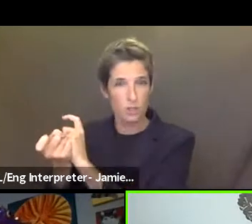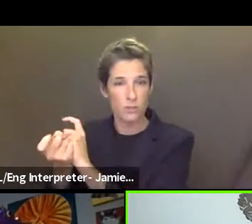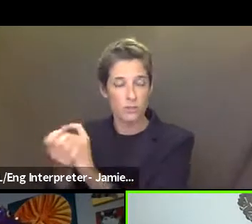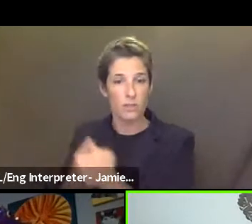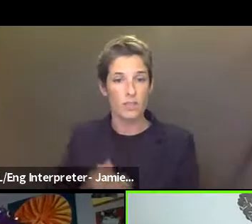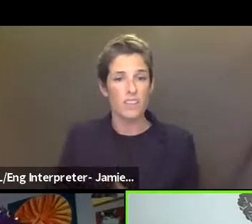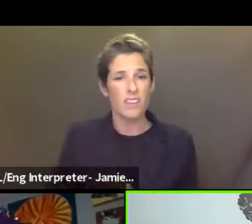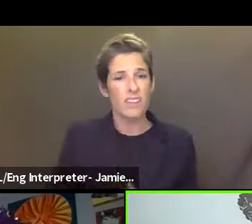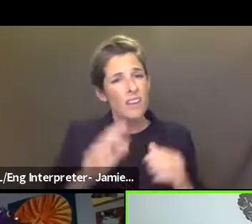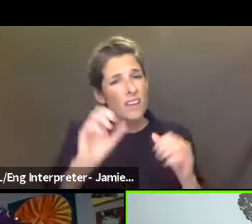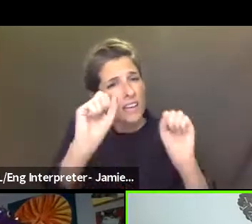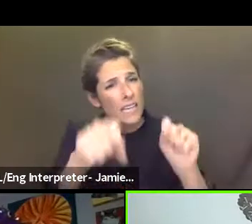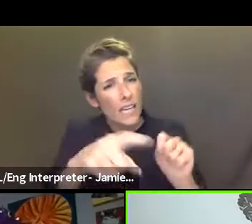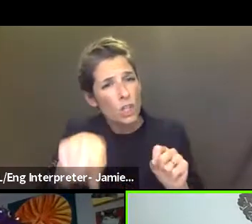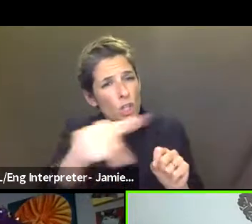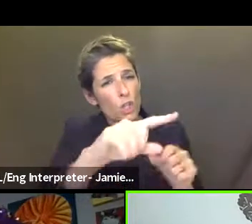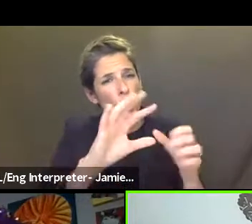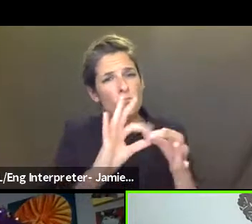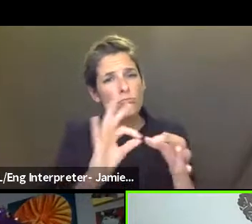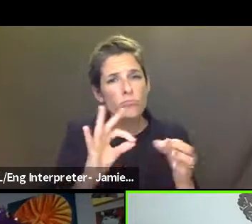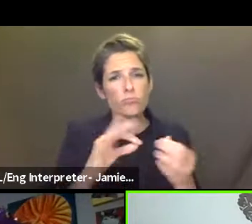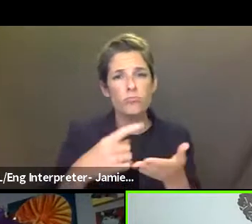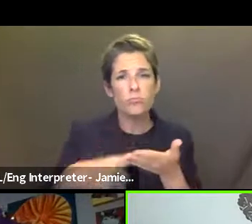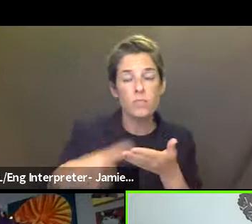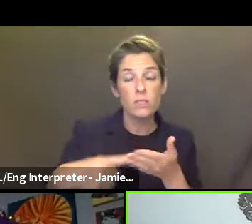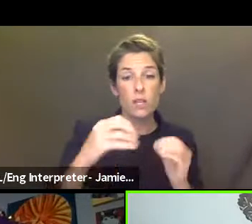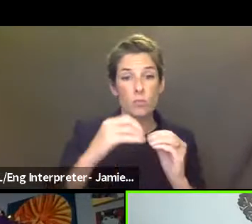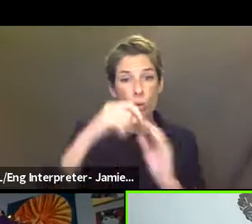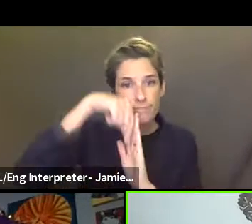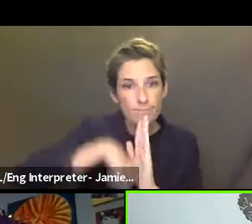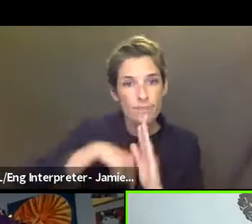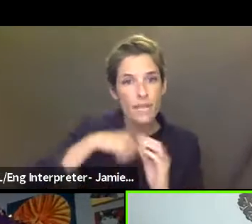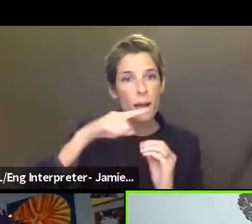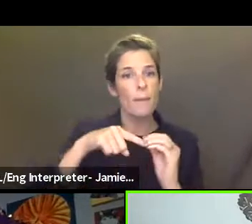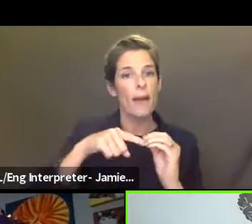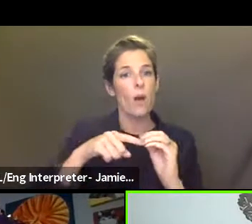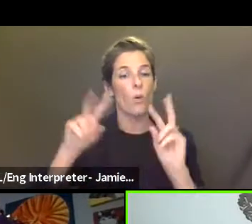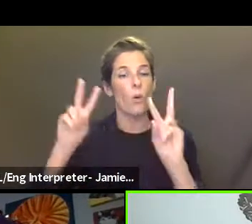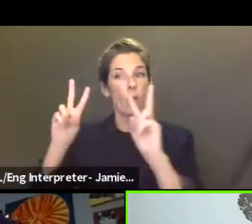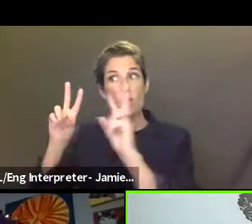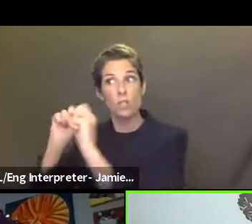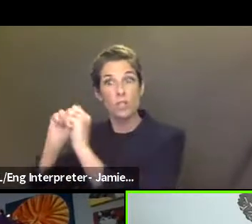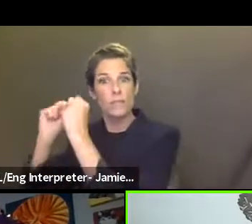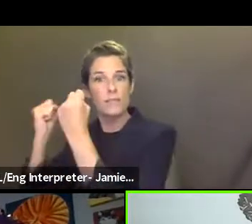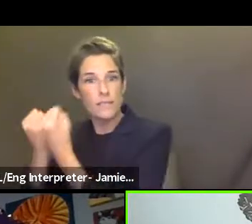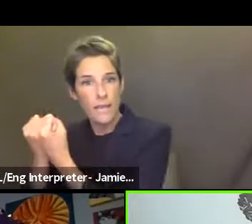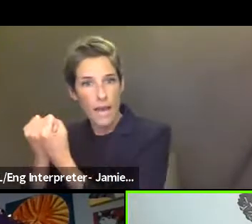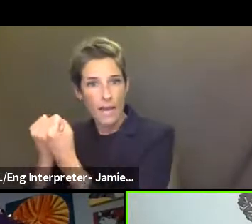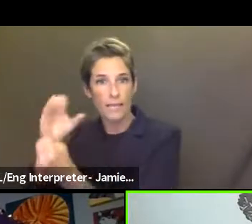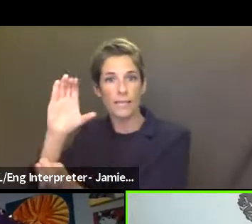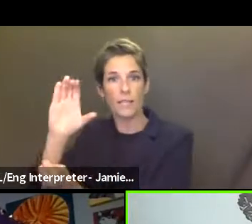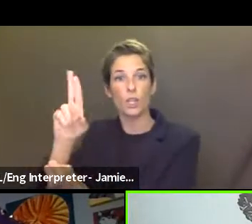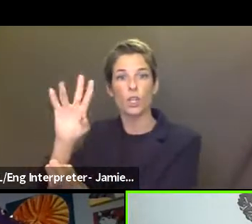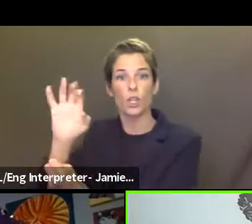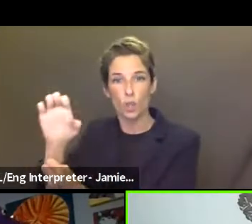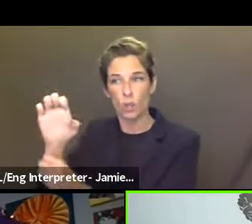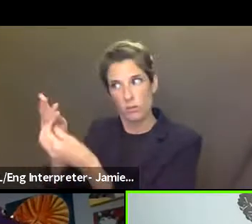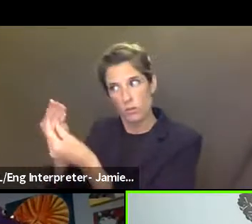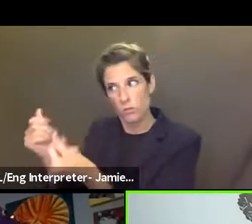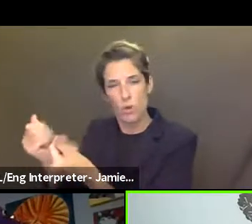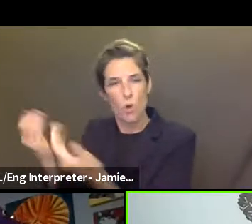you, talk a little bit more about what kinds of social curing, what elements of